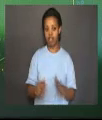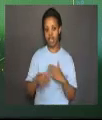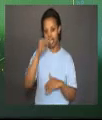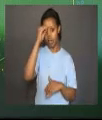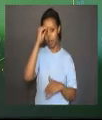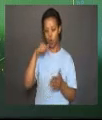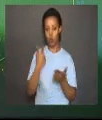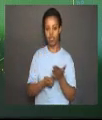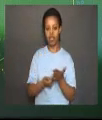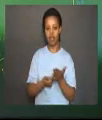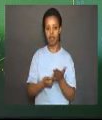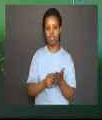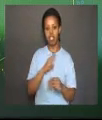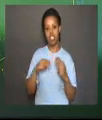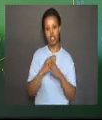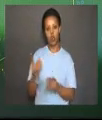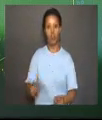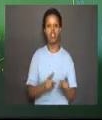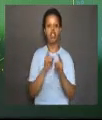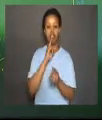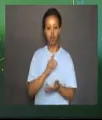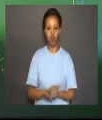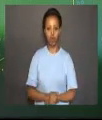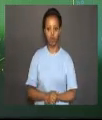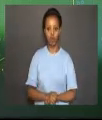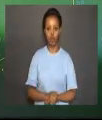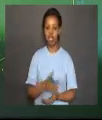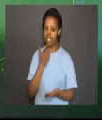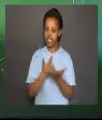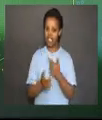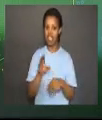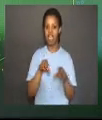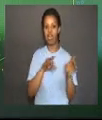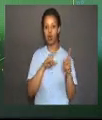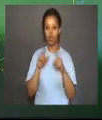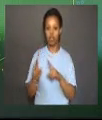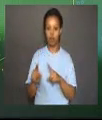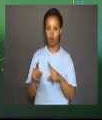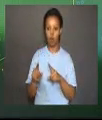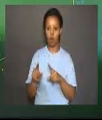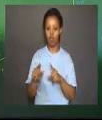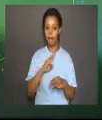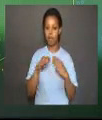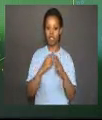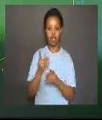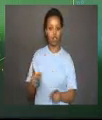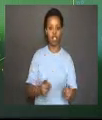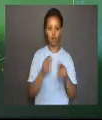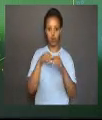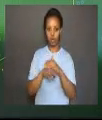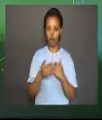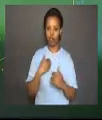the scientific method. We discussed the steps in the scientific